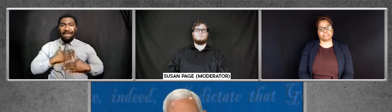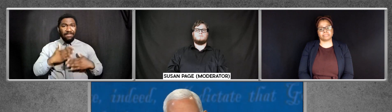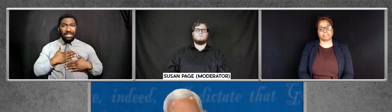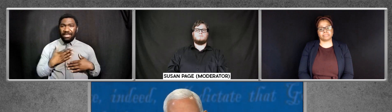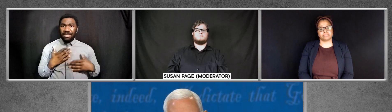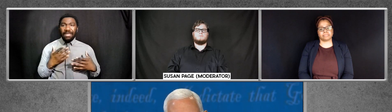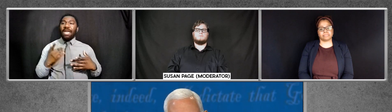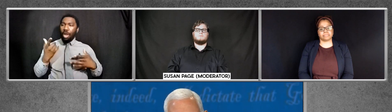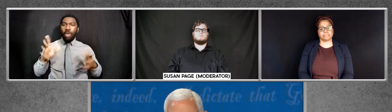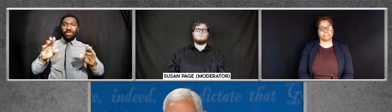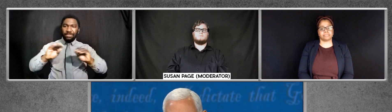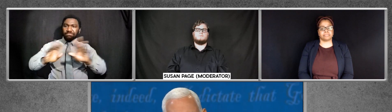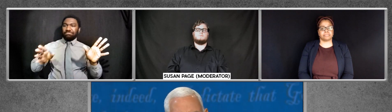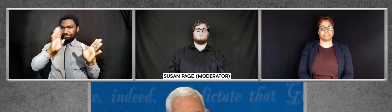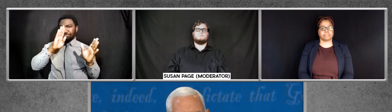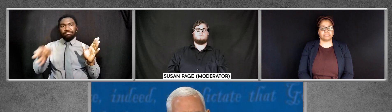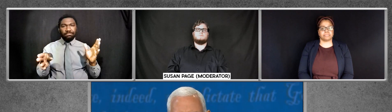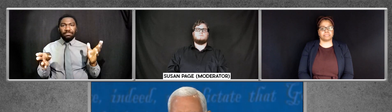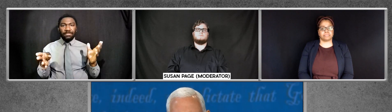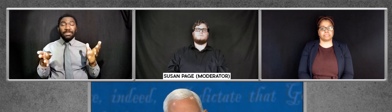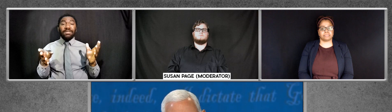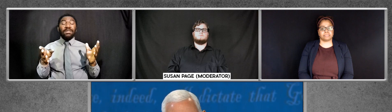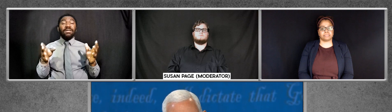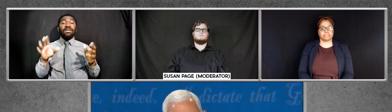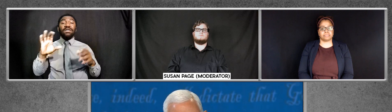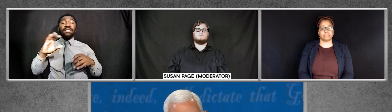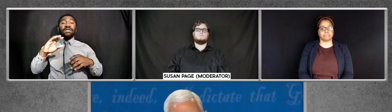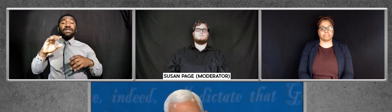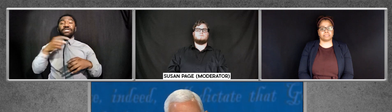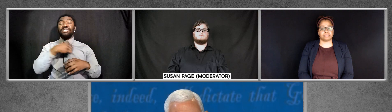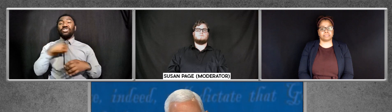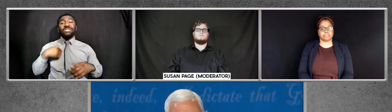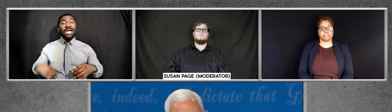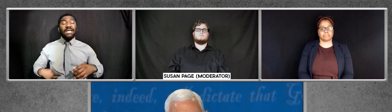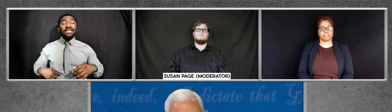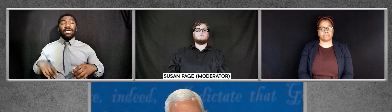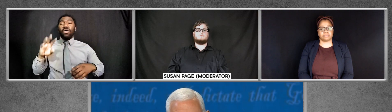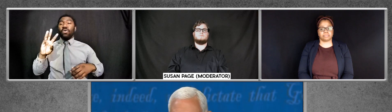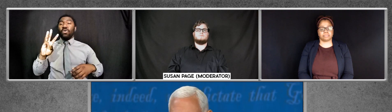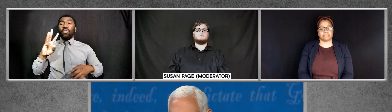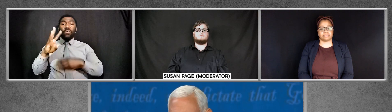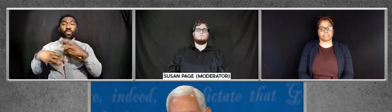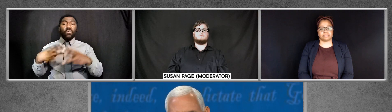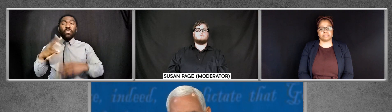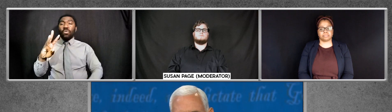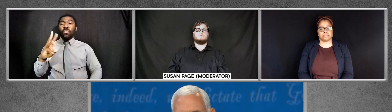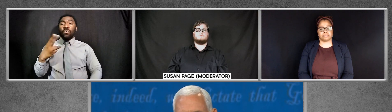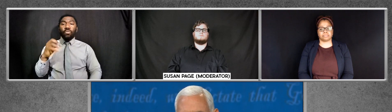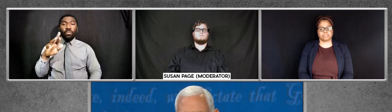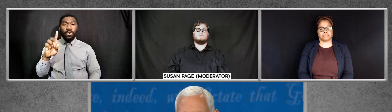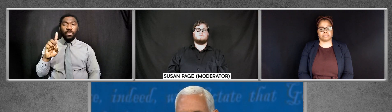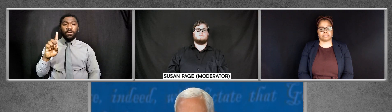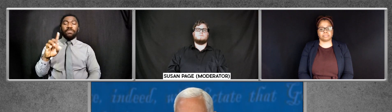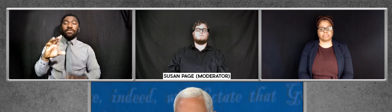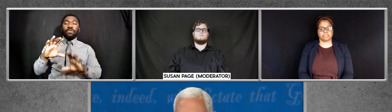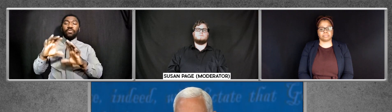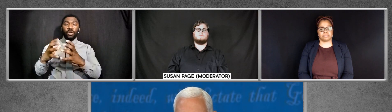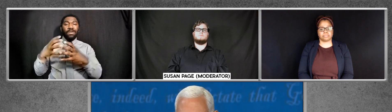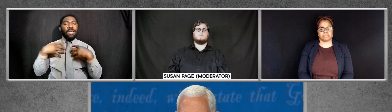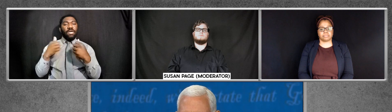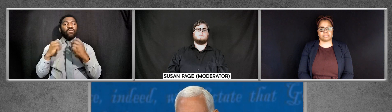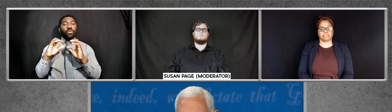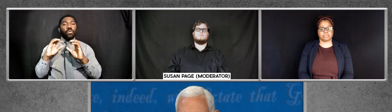today. China and the World Health Organization did not play straight with the American people. They did not let our personnel into